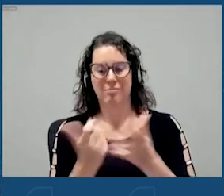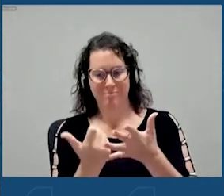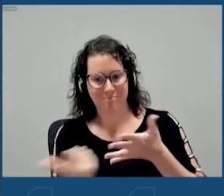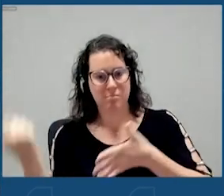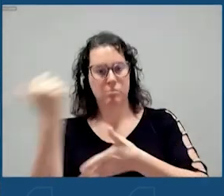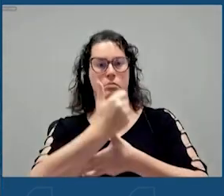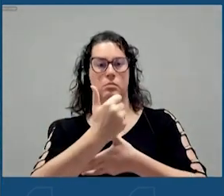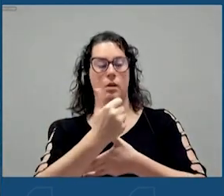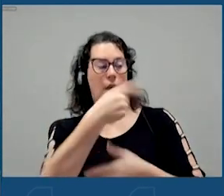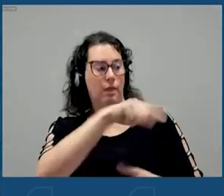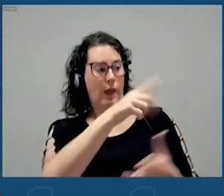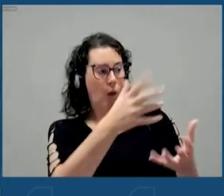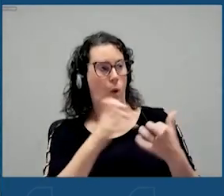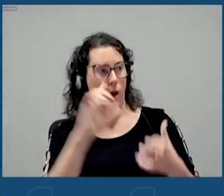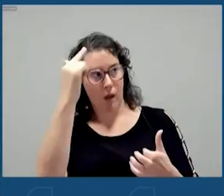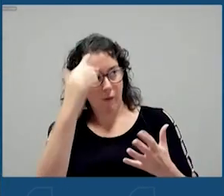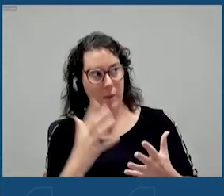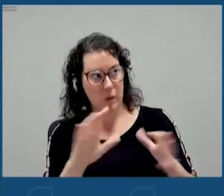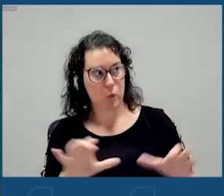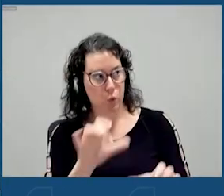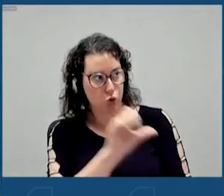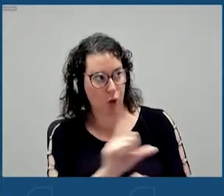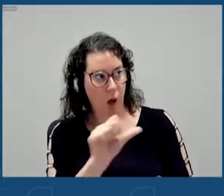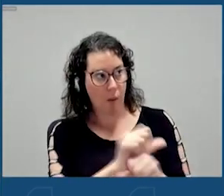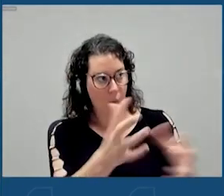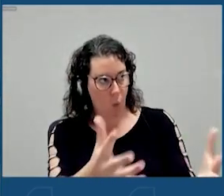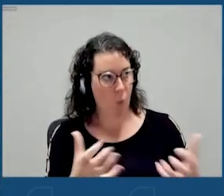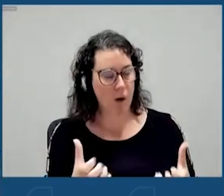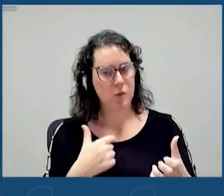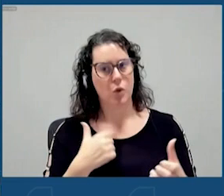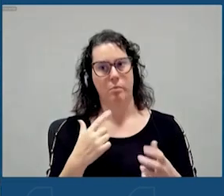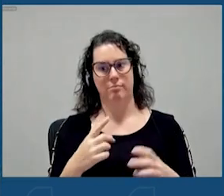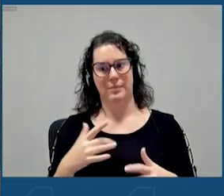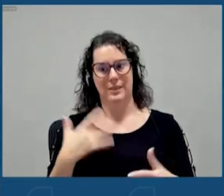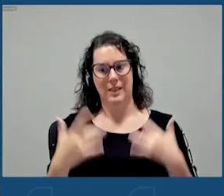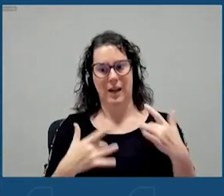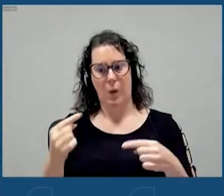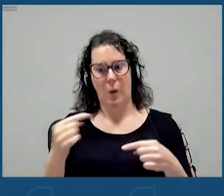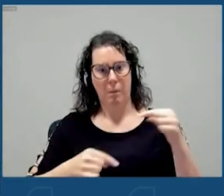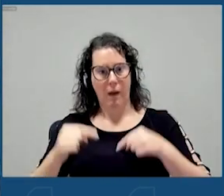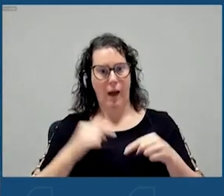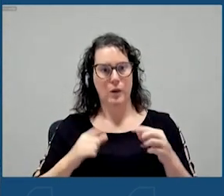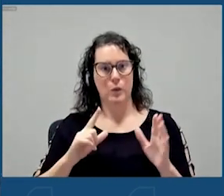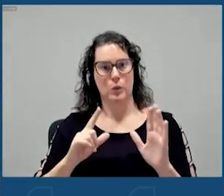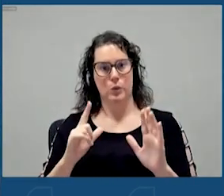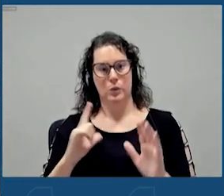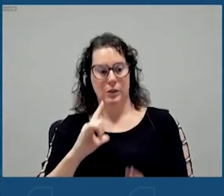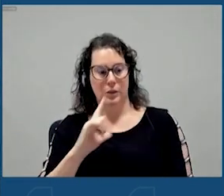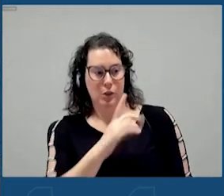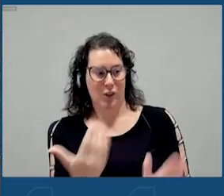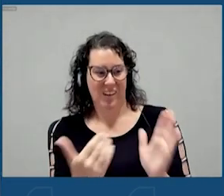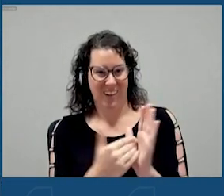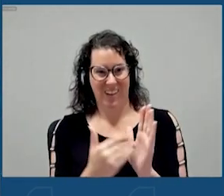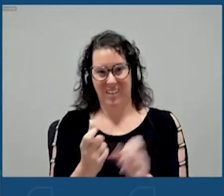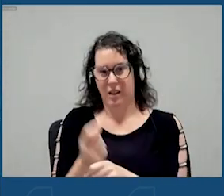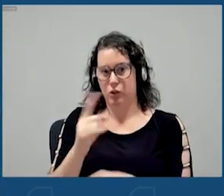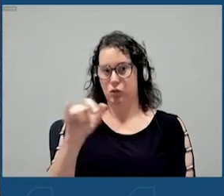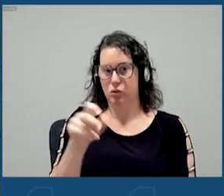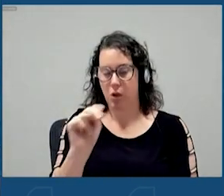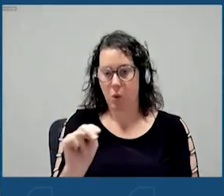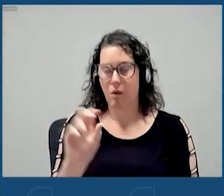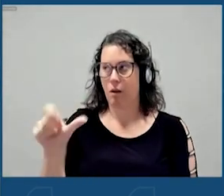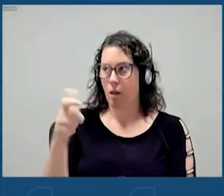our jobs. And I look forward to going back to the legislature in January with another approach that's going to try and drive